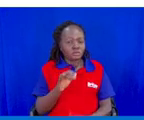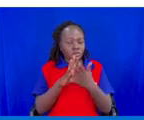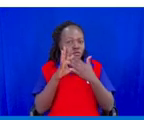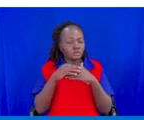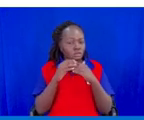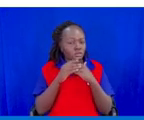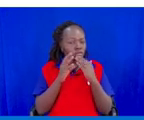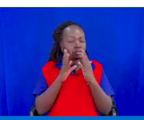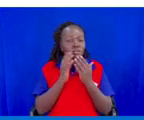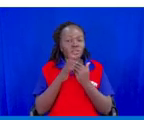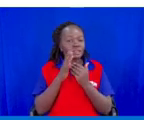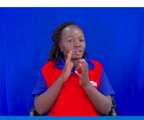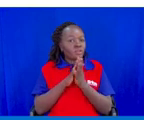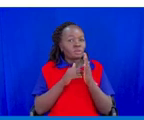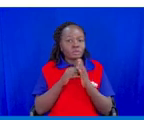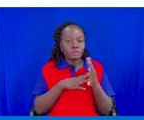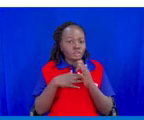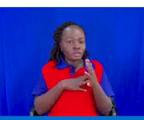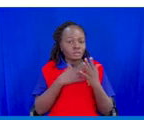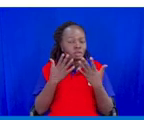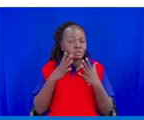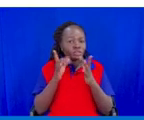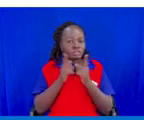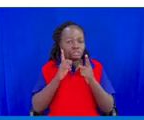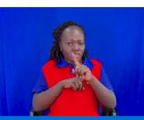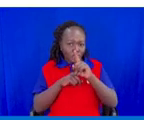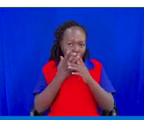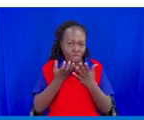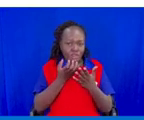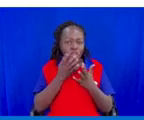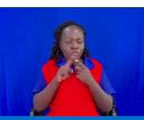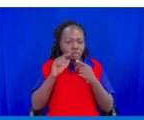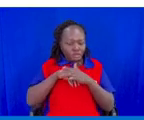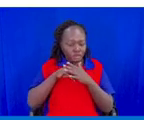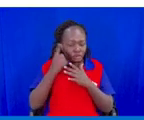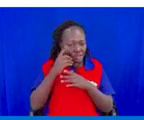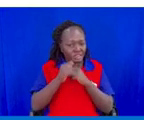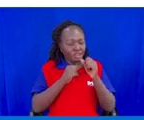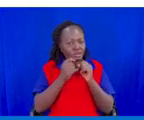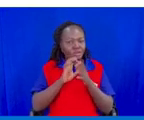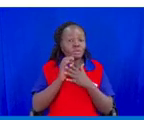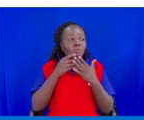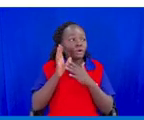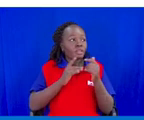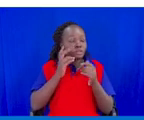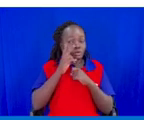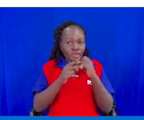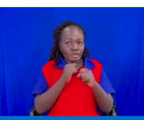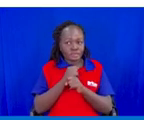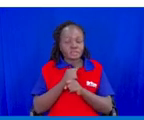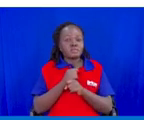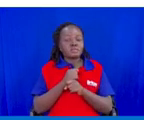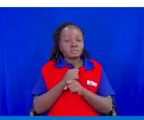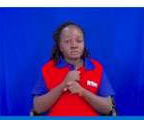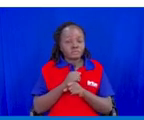horizon, are you a short-term investor? Are you looking to only invest for 1 year? Or are you looking to invest for more than 2 years? Then